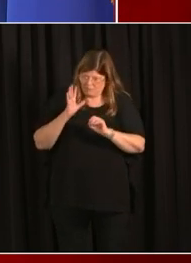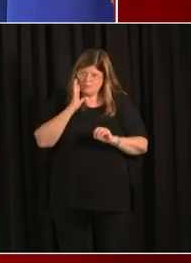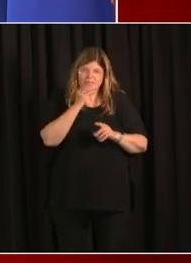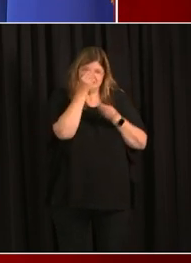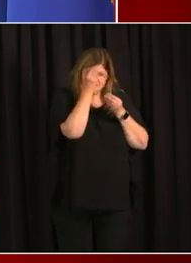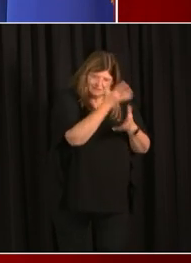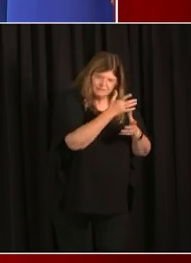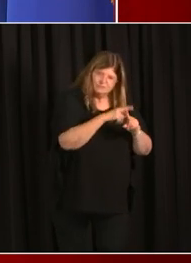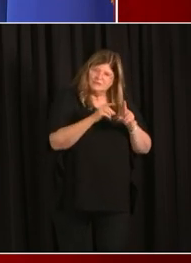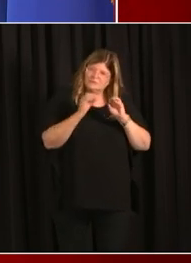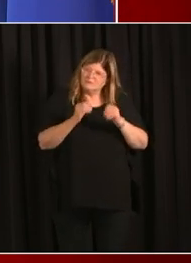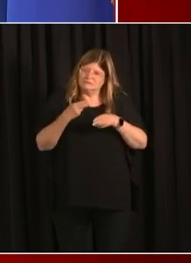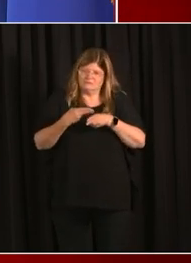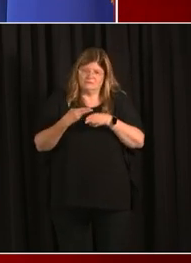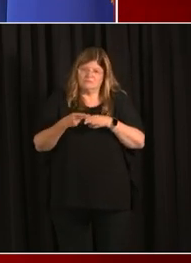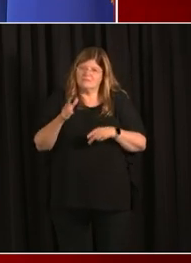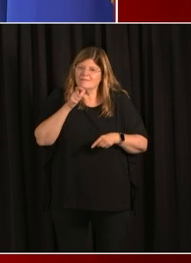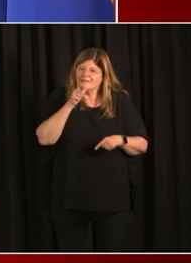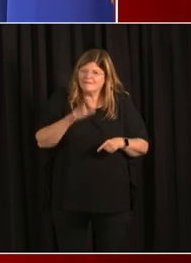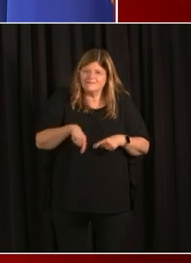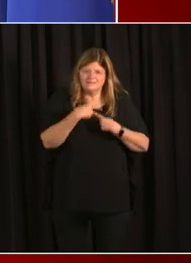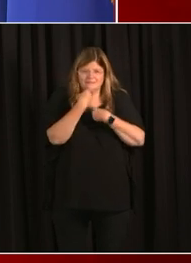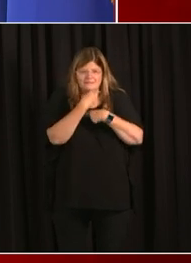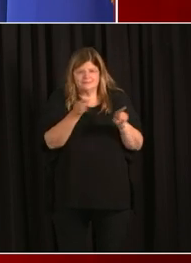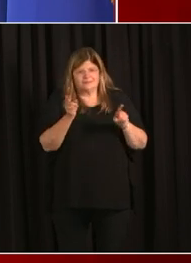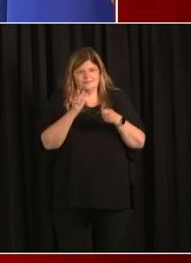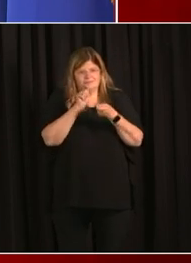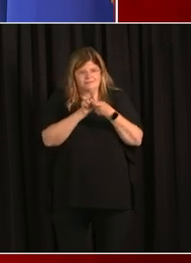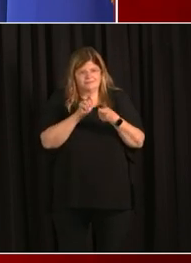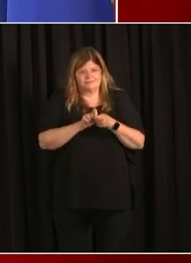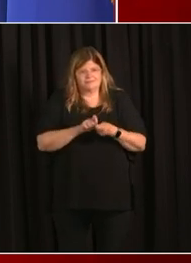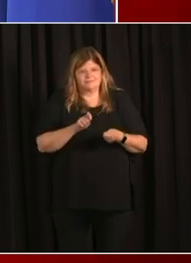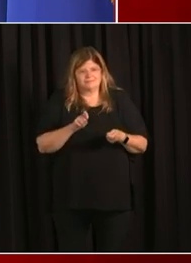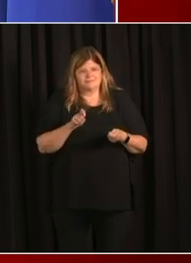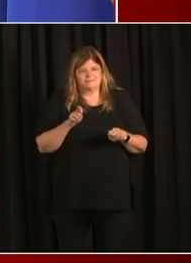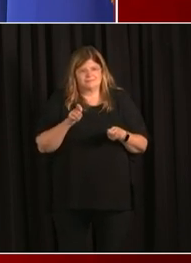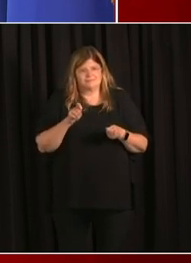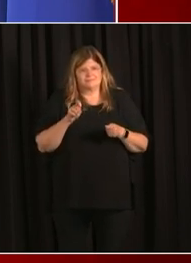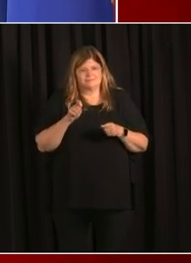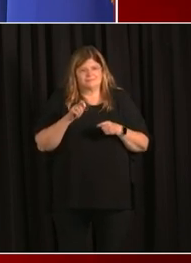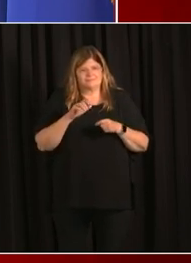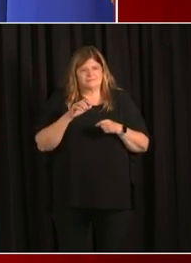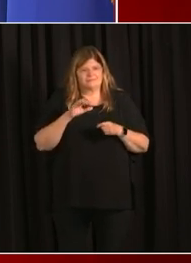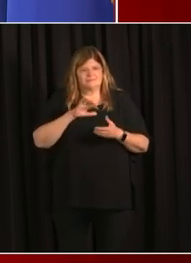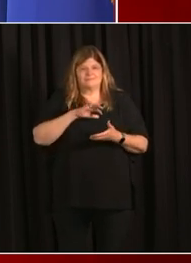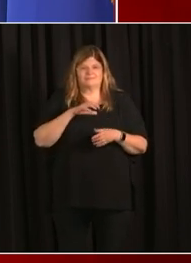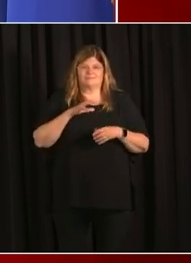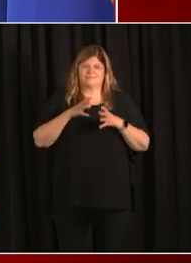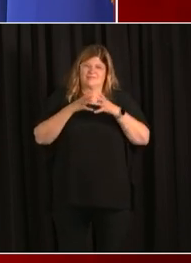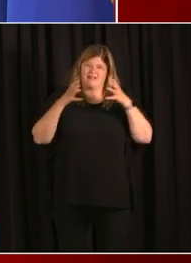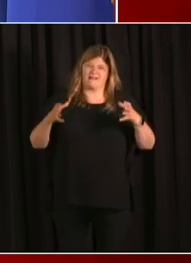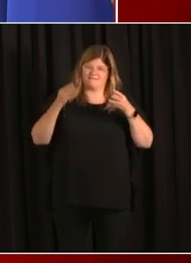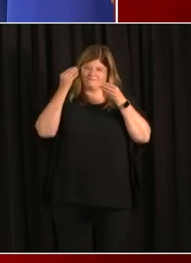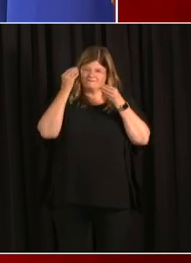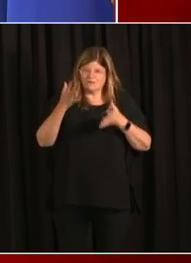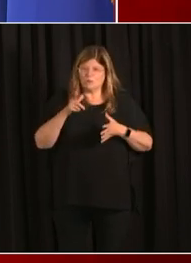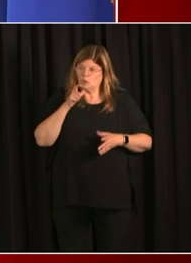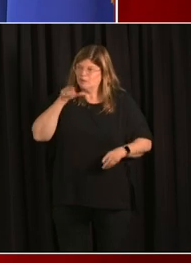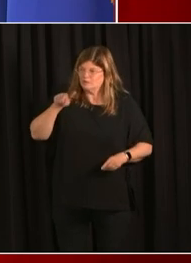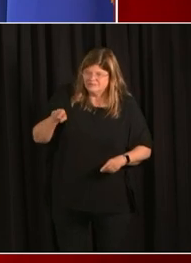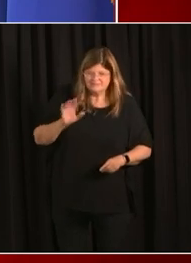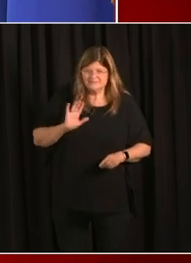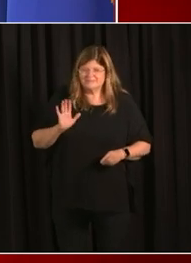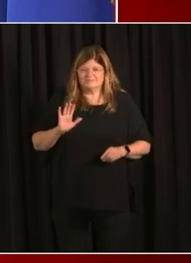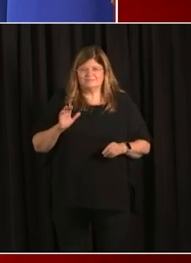to necessarily disclose a very detailed amount of information that makes it clear who the